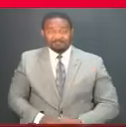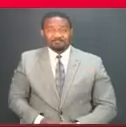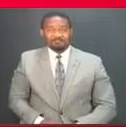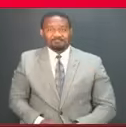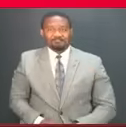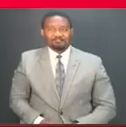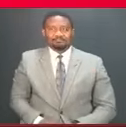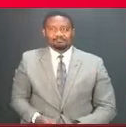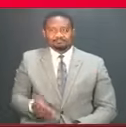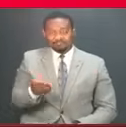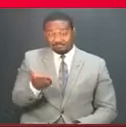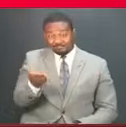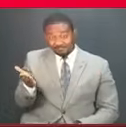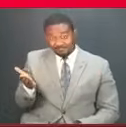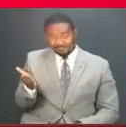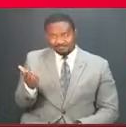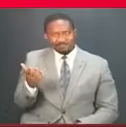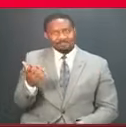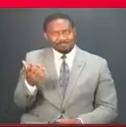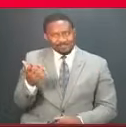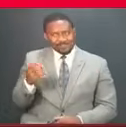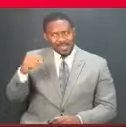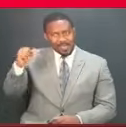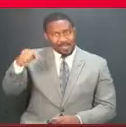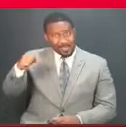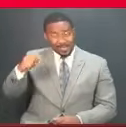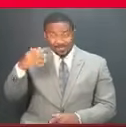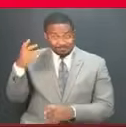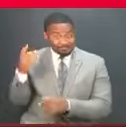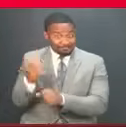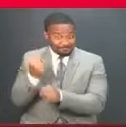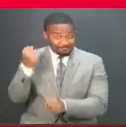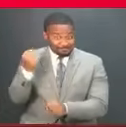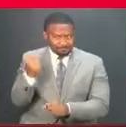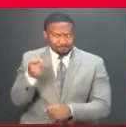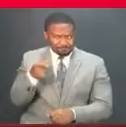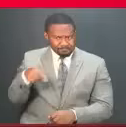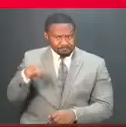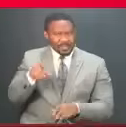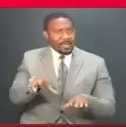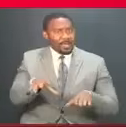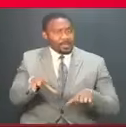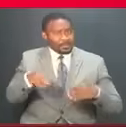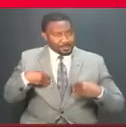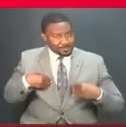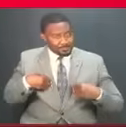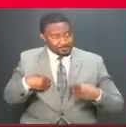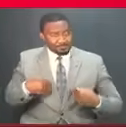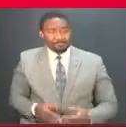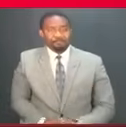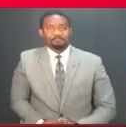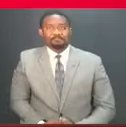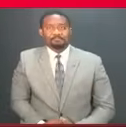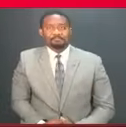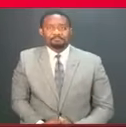Honorable members, the ayes have it. The motion is carried.